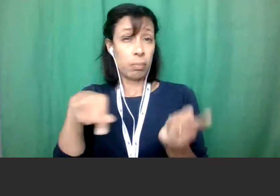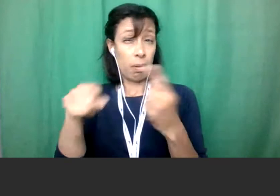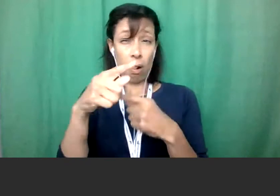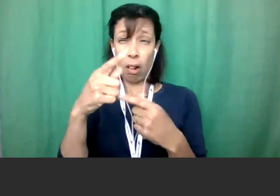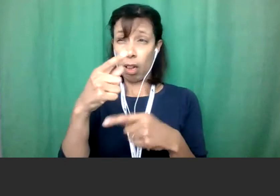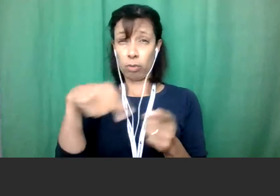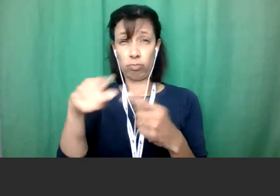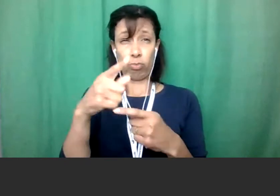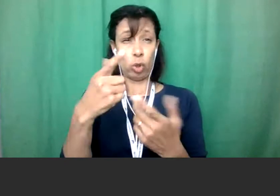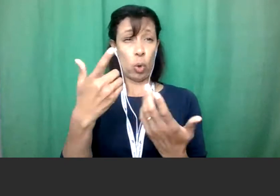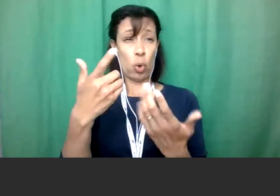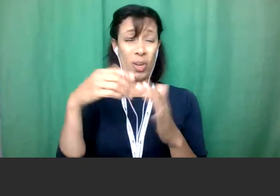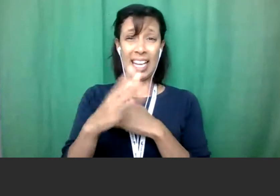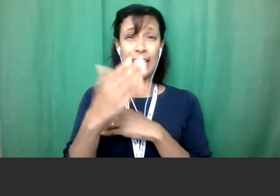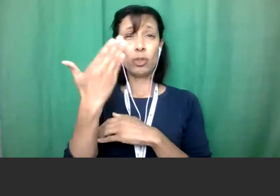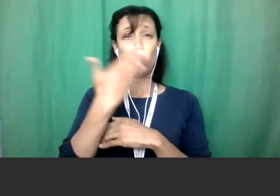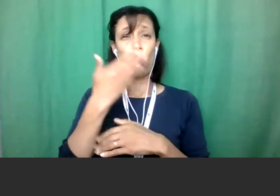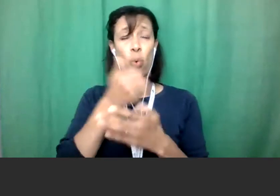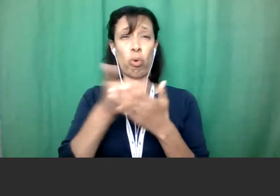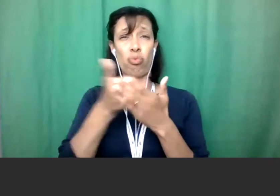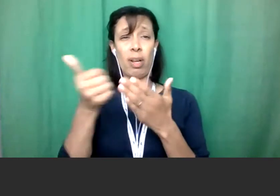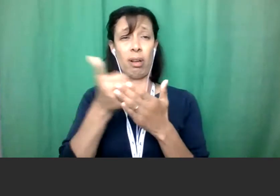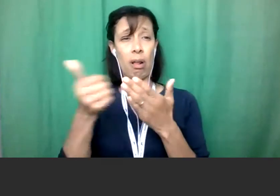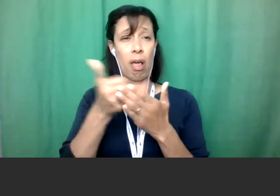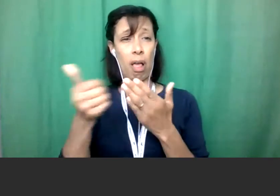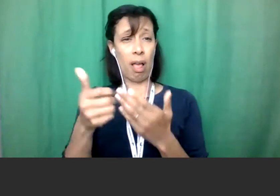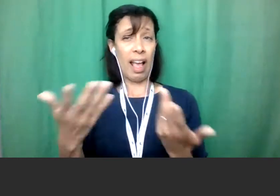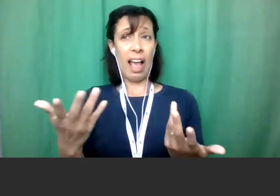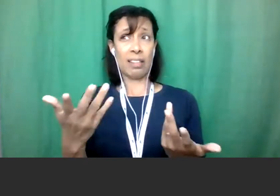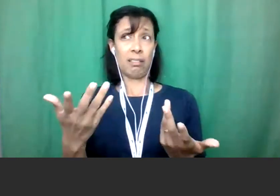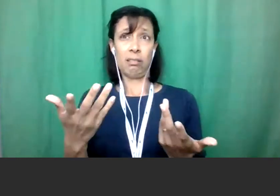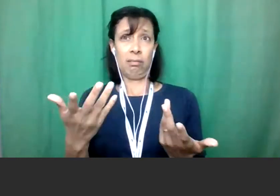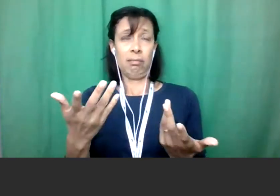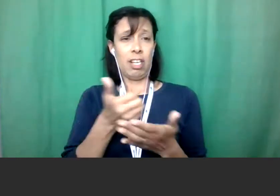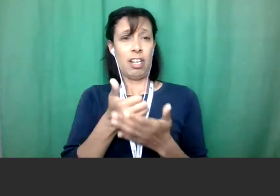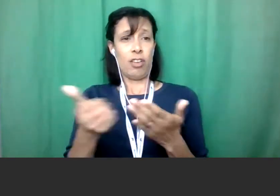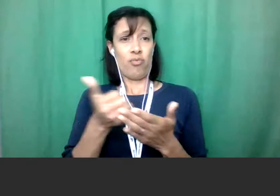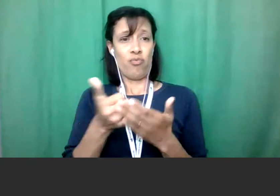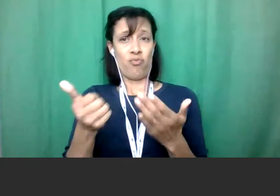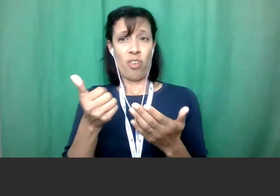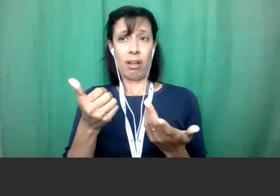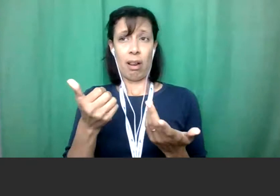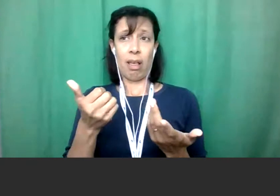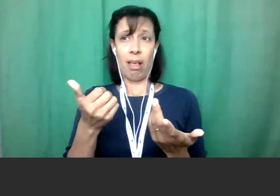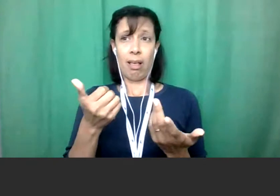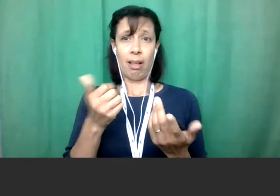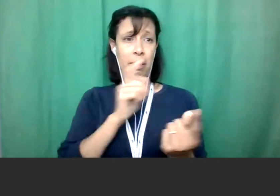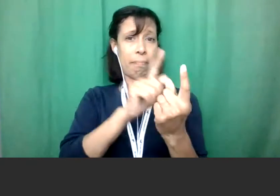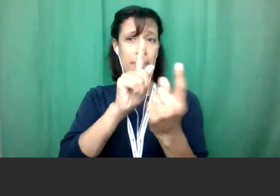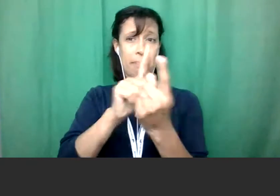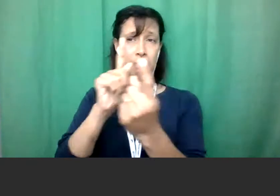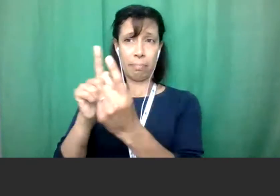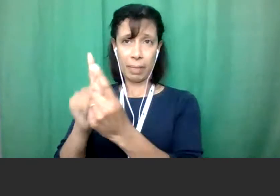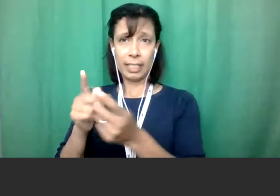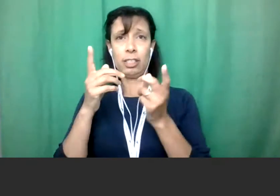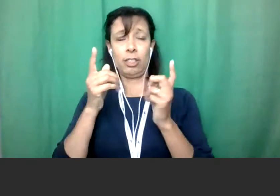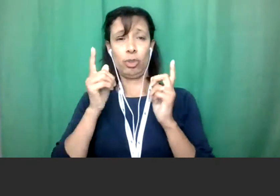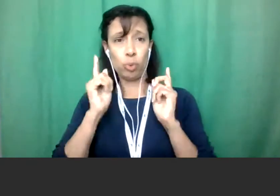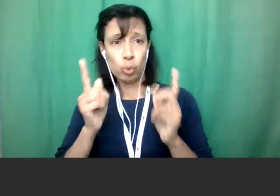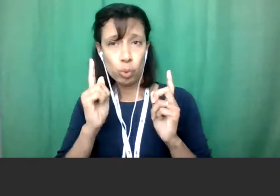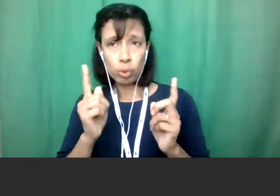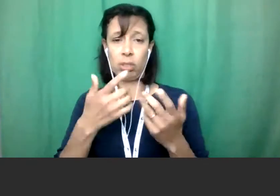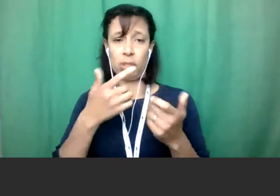on a regular basis and are regularly engaging in the real world with teachers,